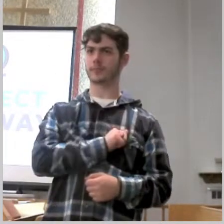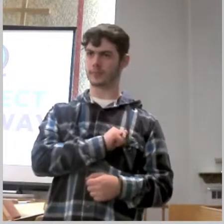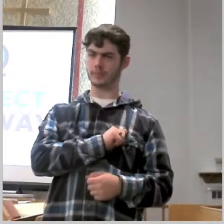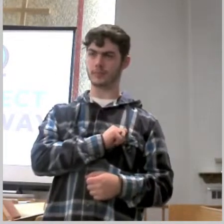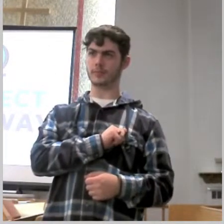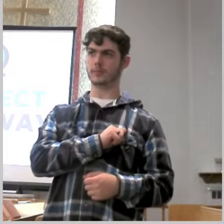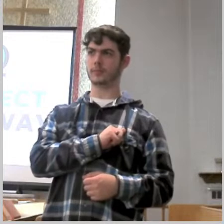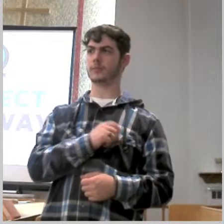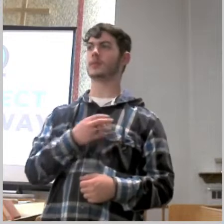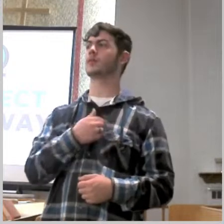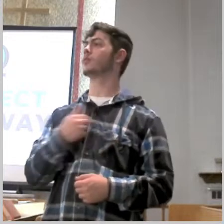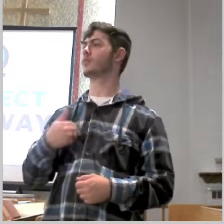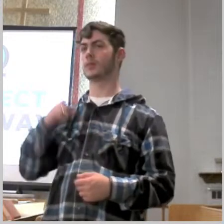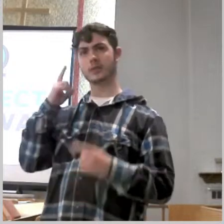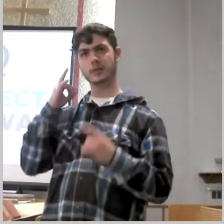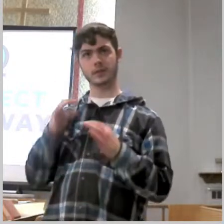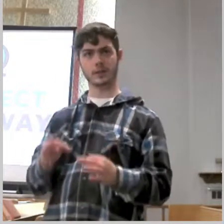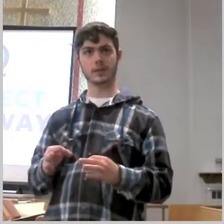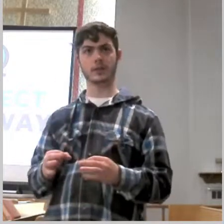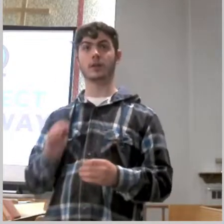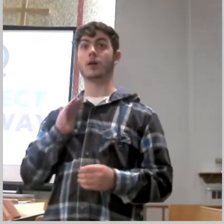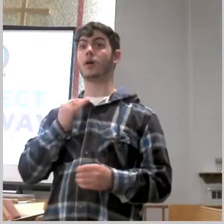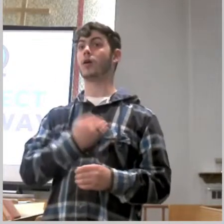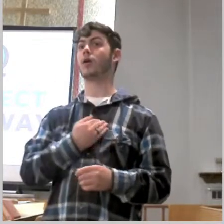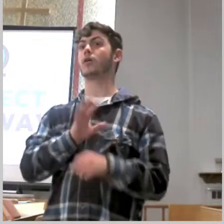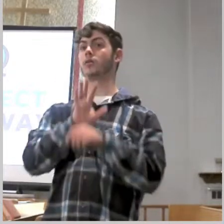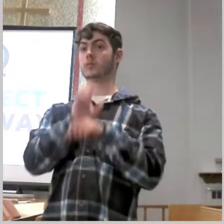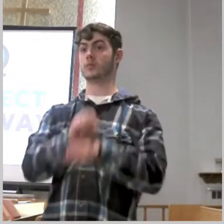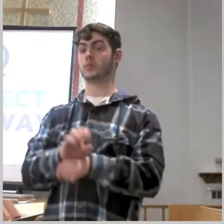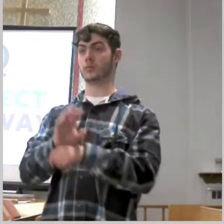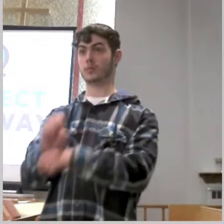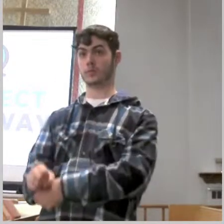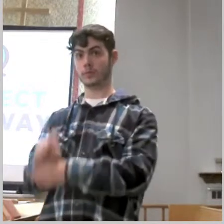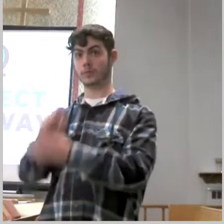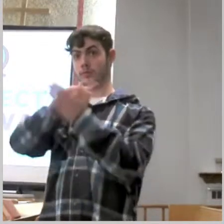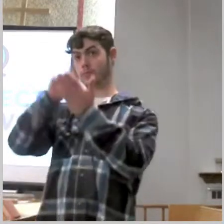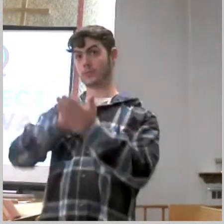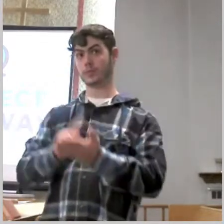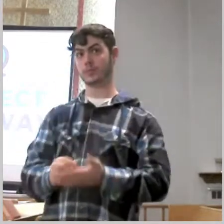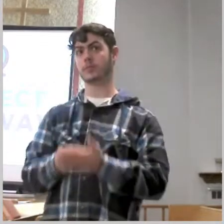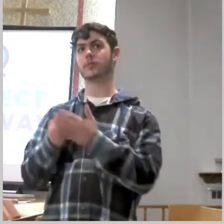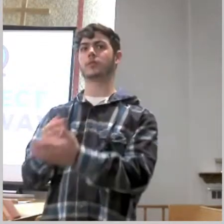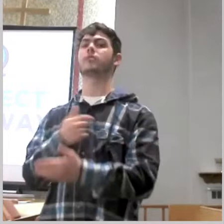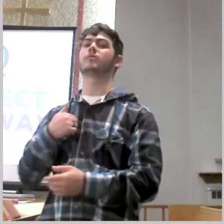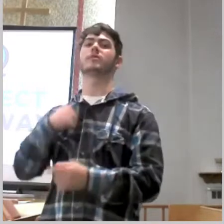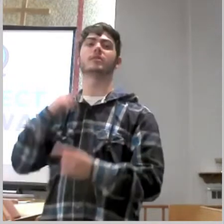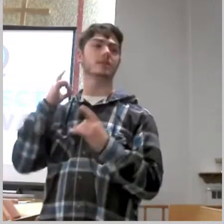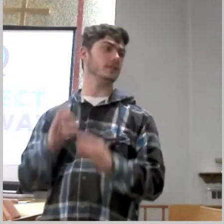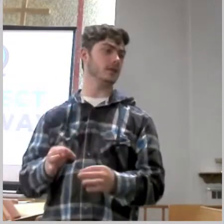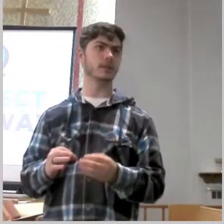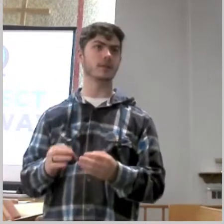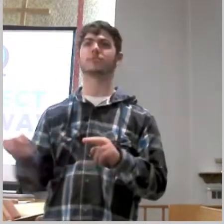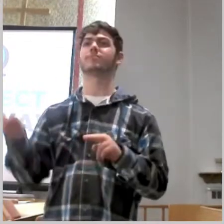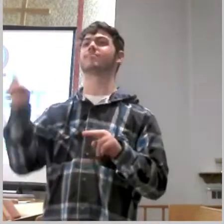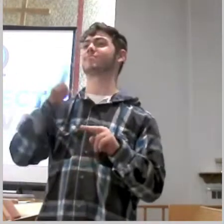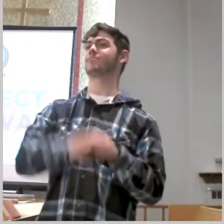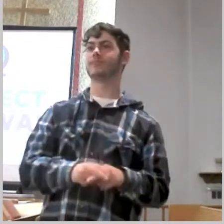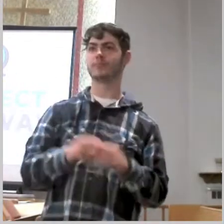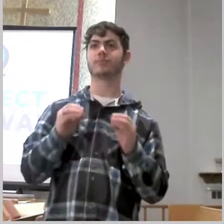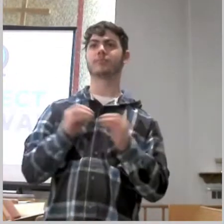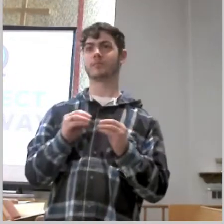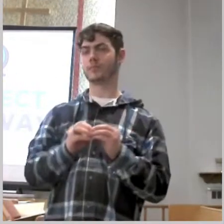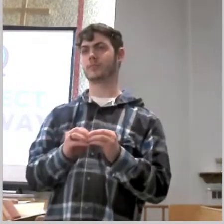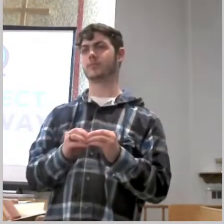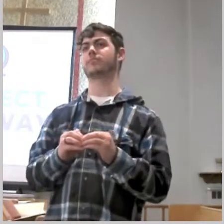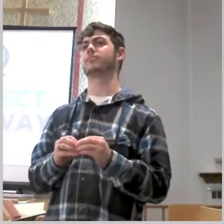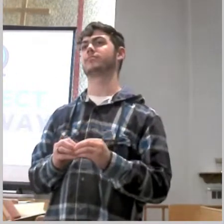to increase our regular contribution by a few percentage points over what we've had in the previous years, because we really wanted